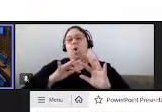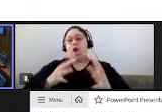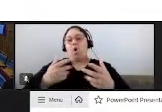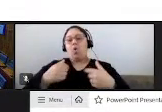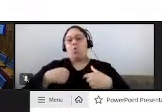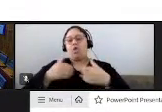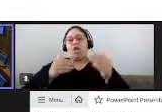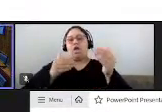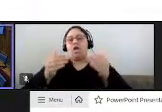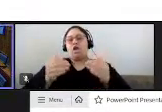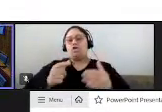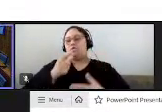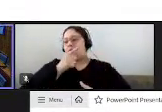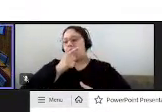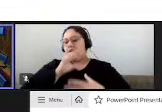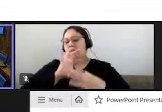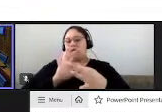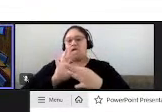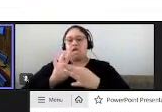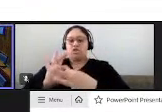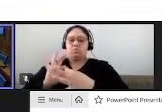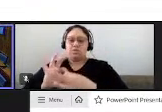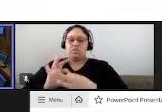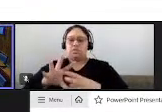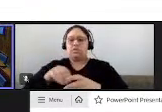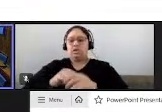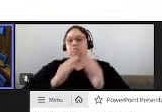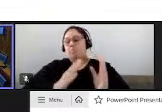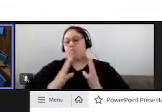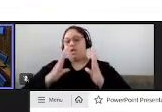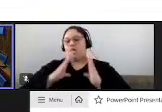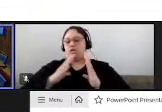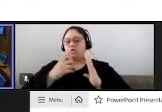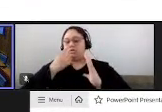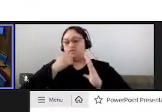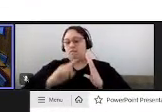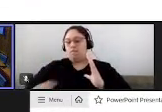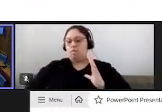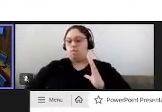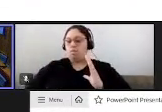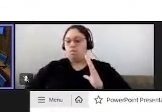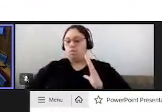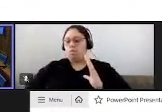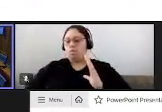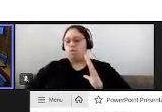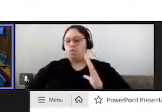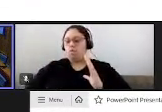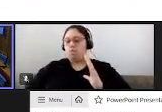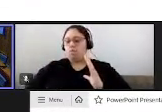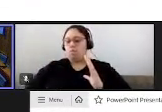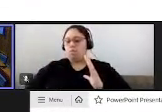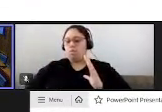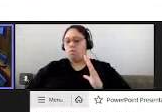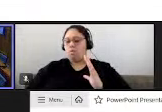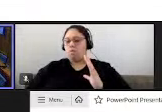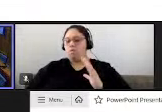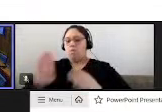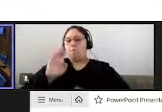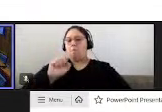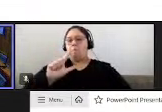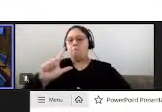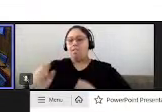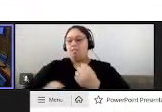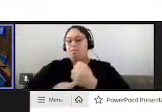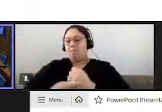organize public engagements in preparation for the bills that are taking place. For